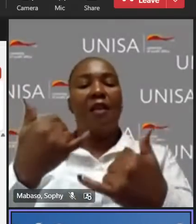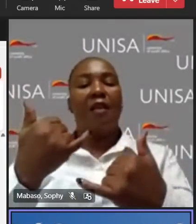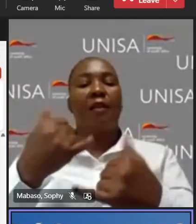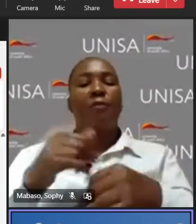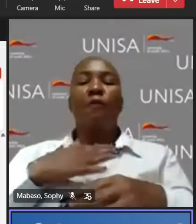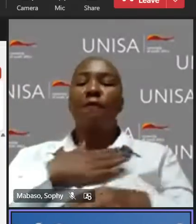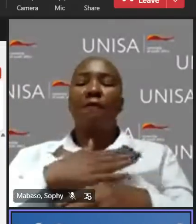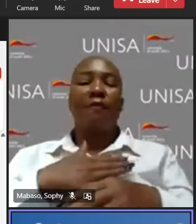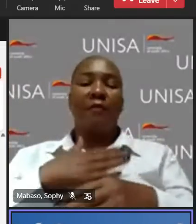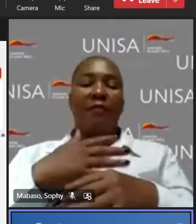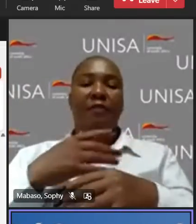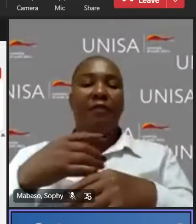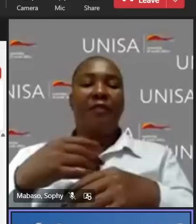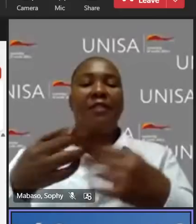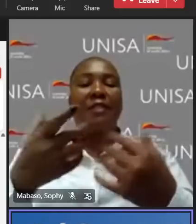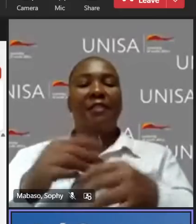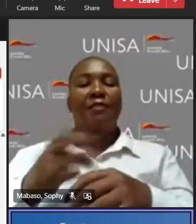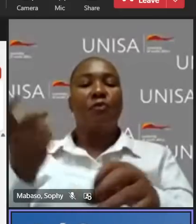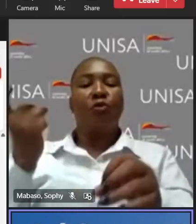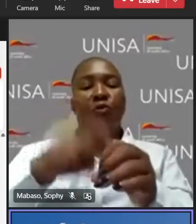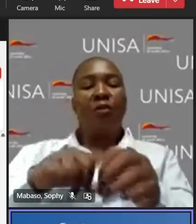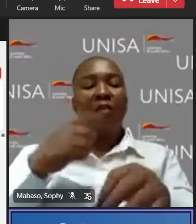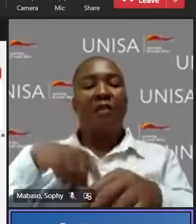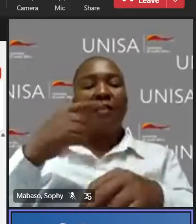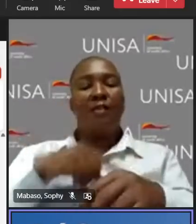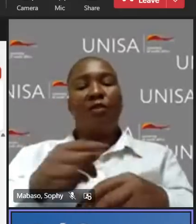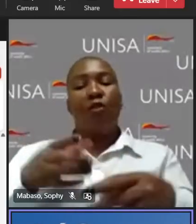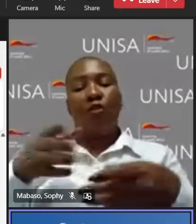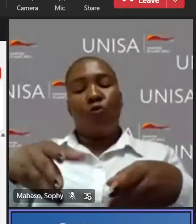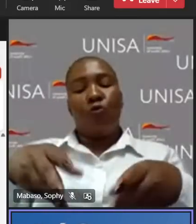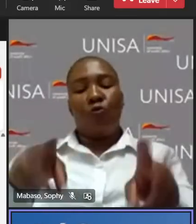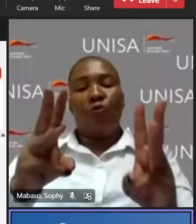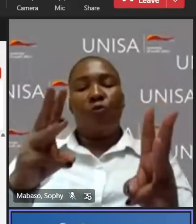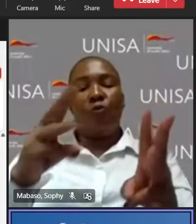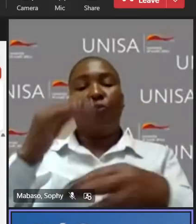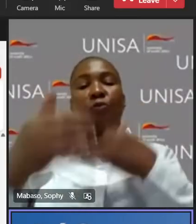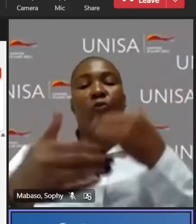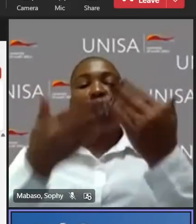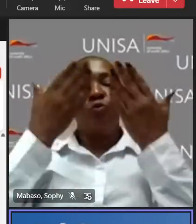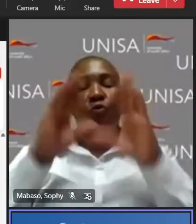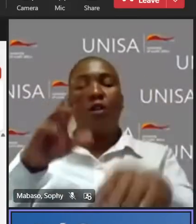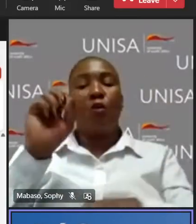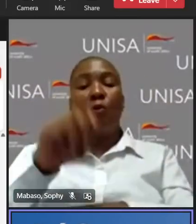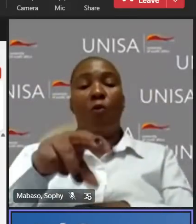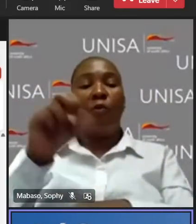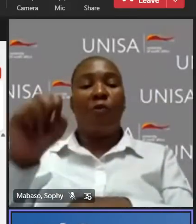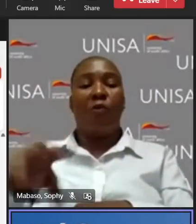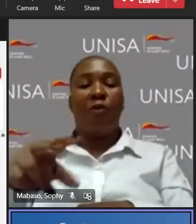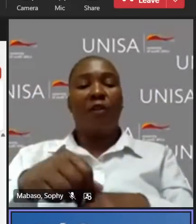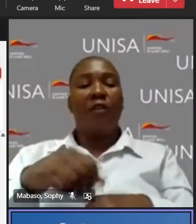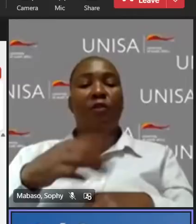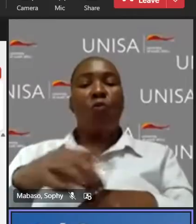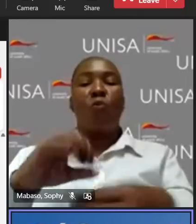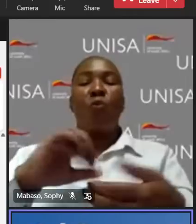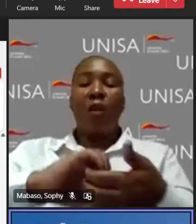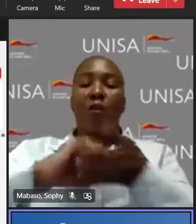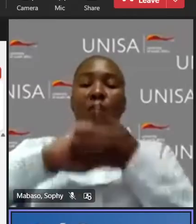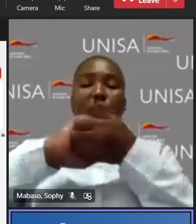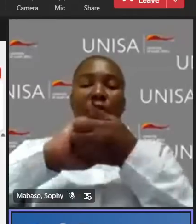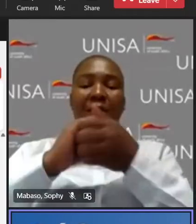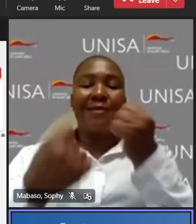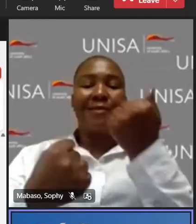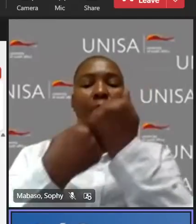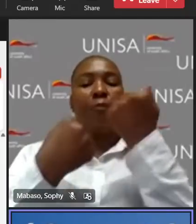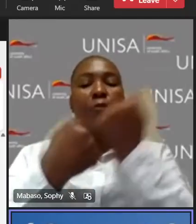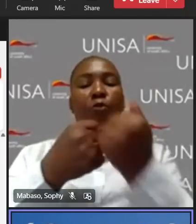throughout your journey, throughout your student walk, we will be there to hold your hands and to support